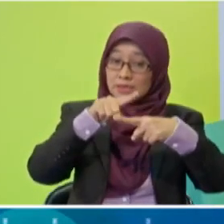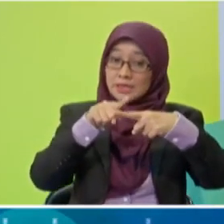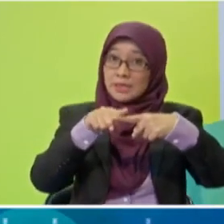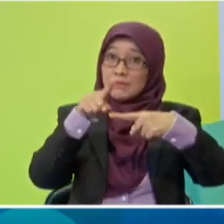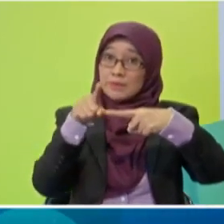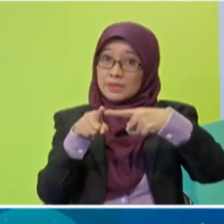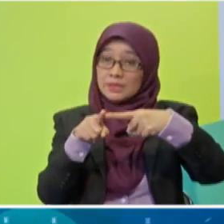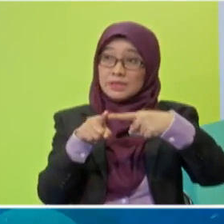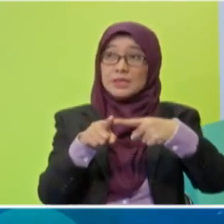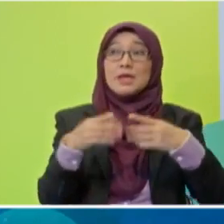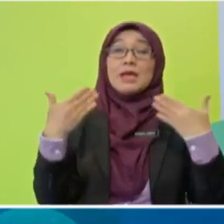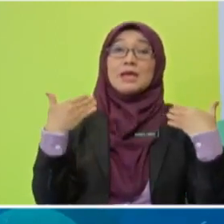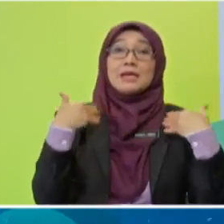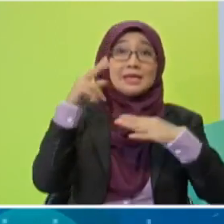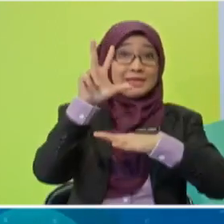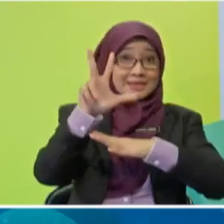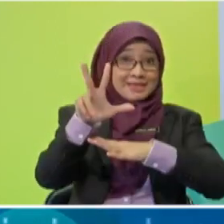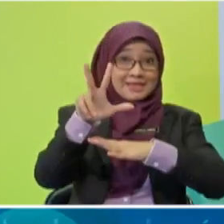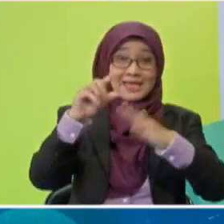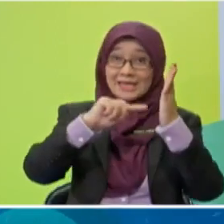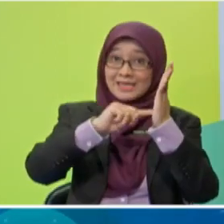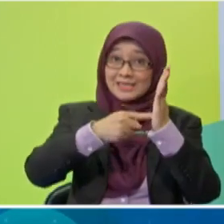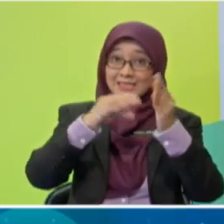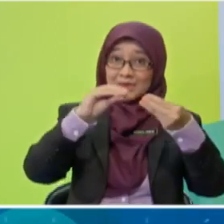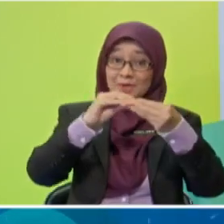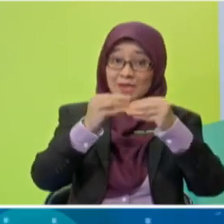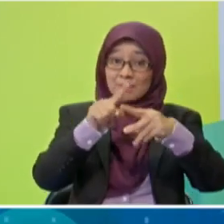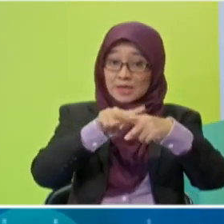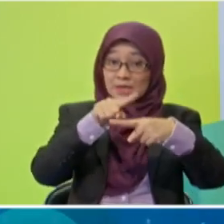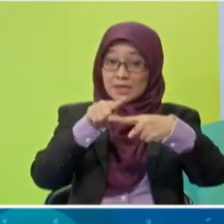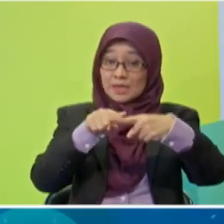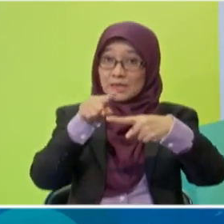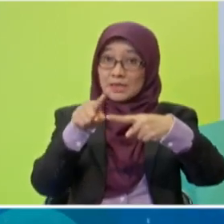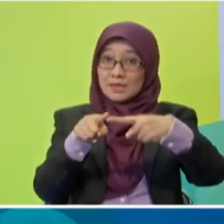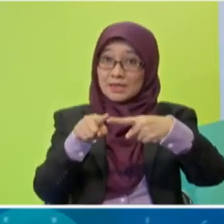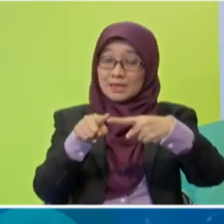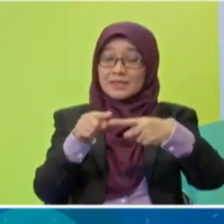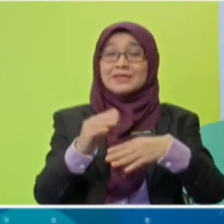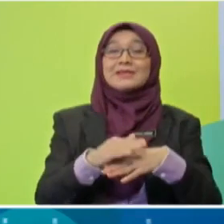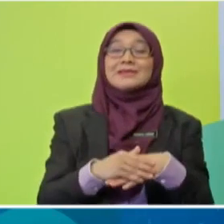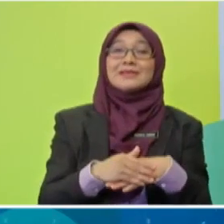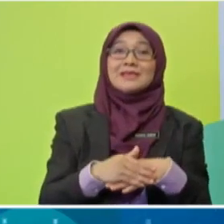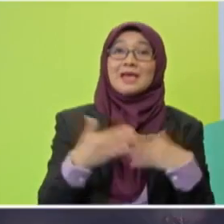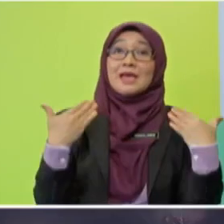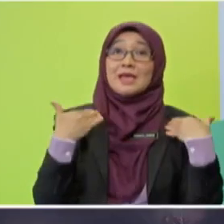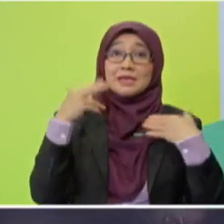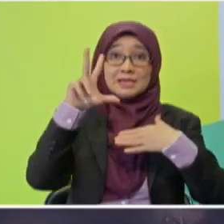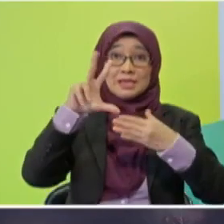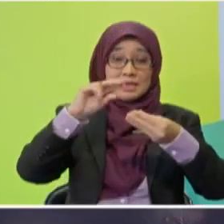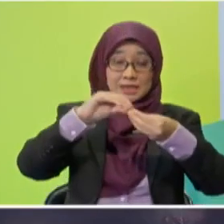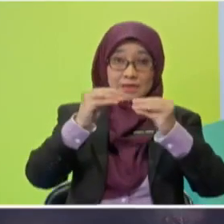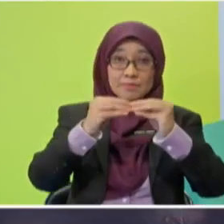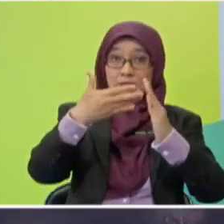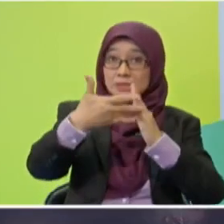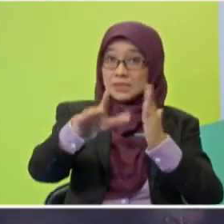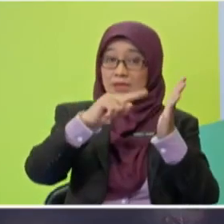lastly we have three decimal places whereby you can see three numbers, 3 digits after the decimal. All right, Okay? so we have known what